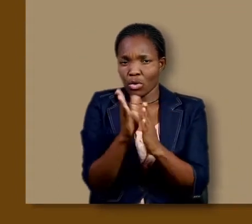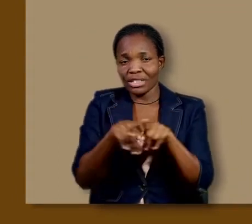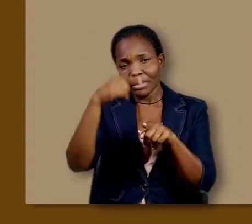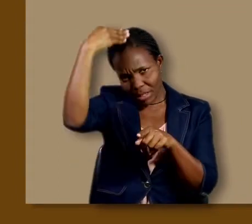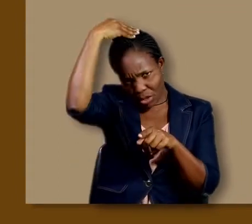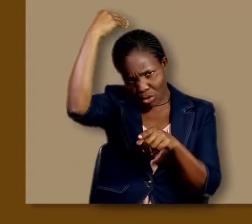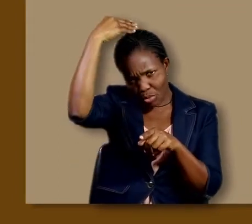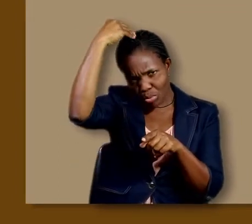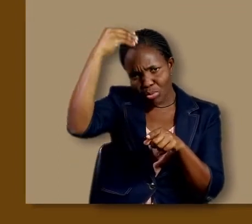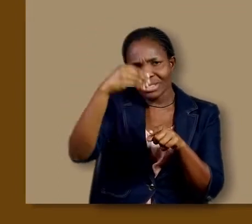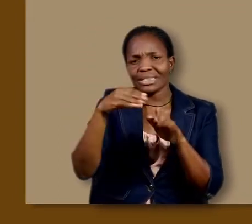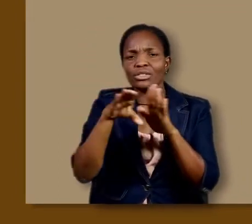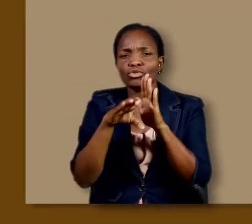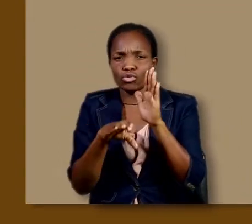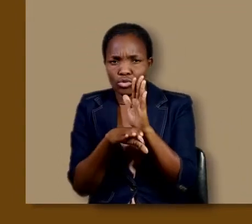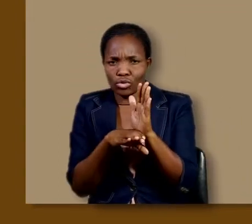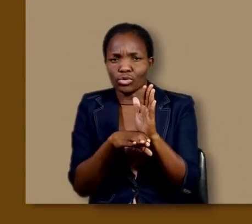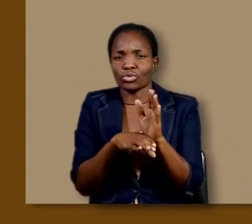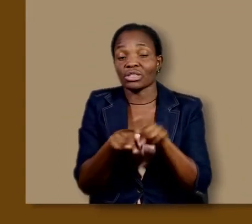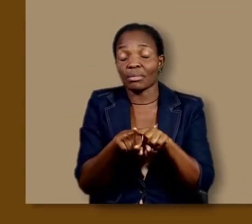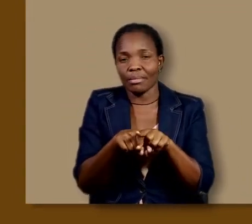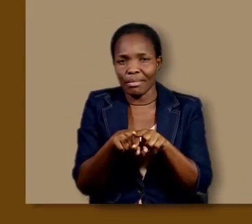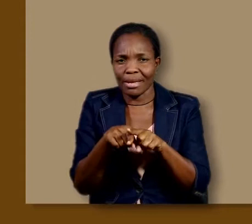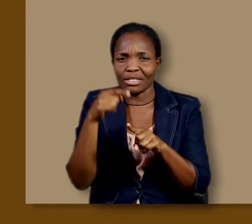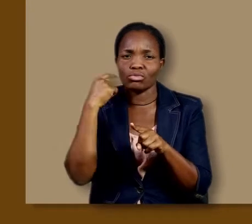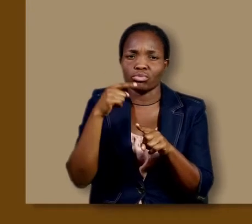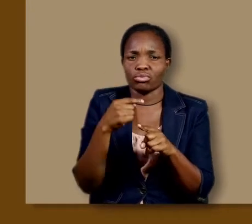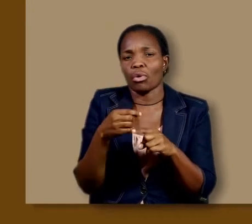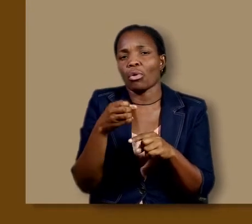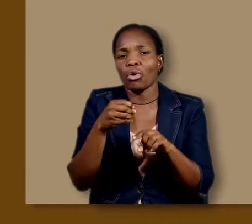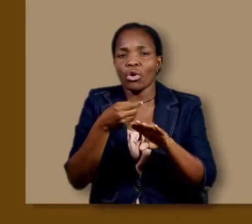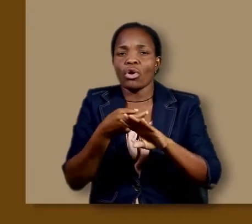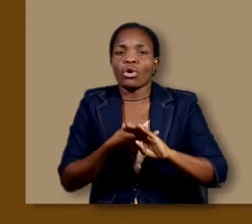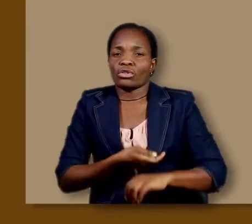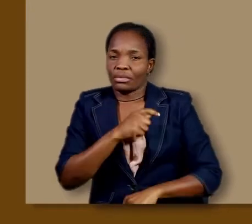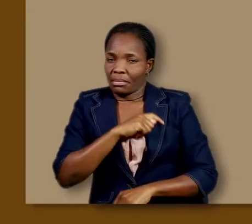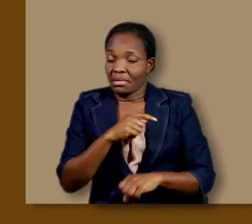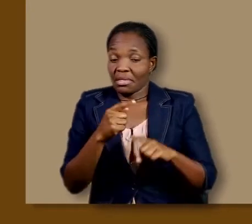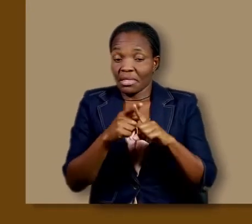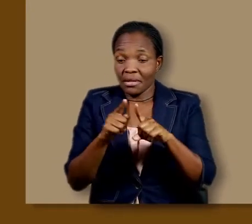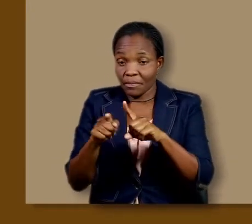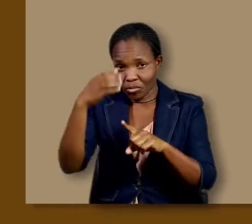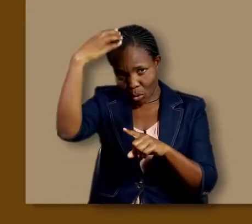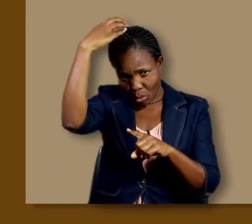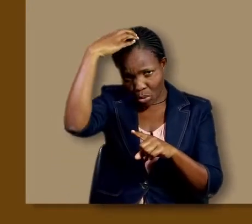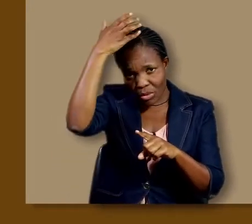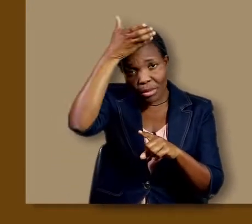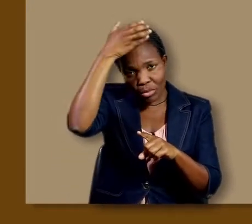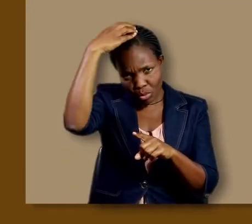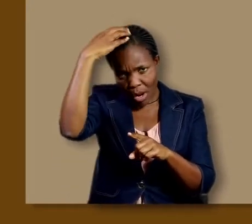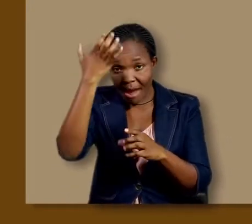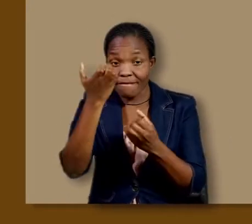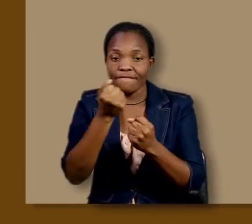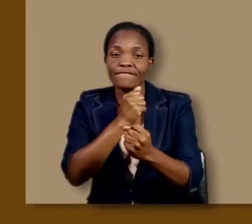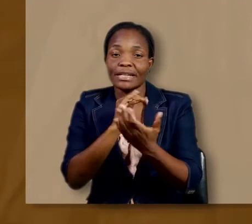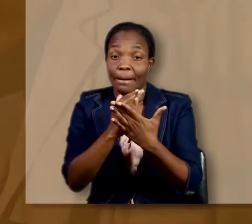queen holds some power, but government lies in the constitution, with a prime minister who is the leader of the largest elected party in